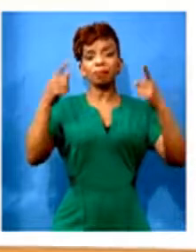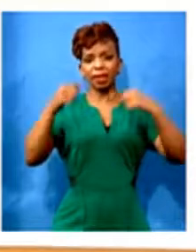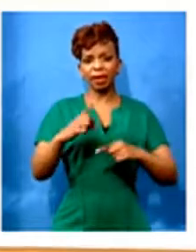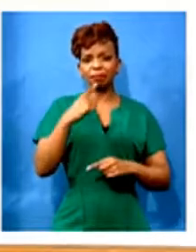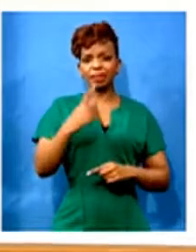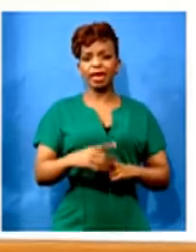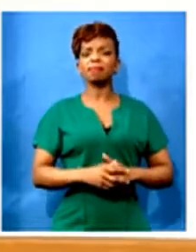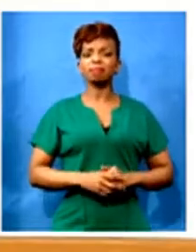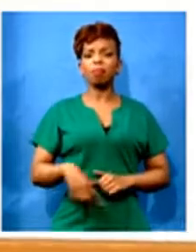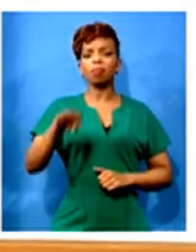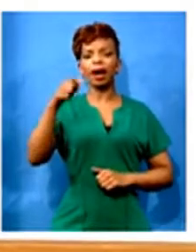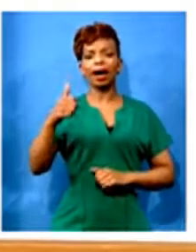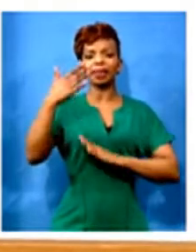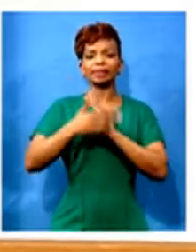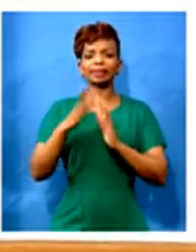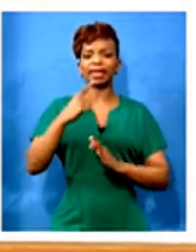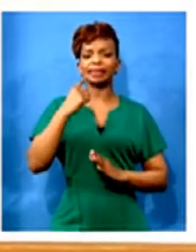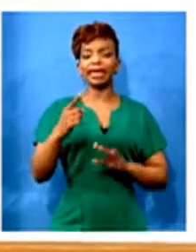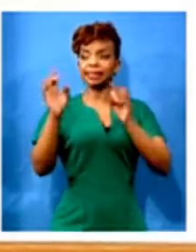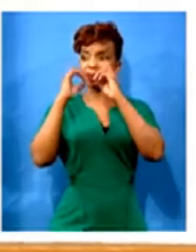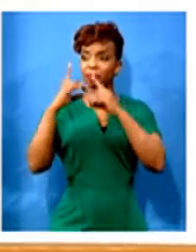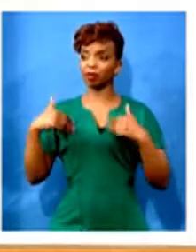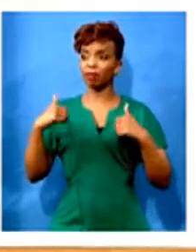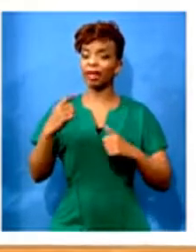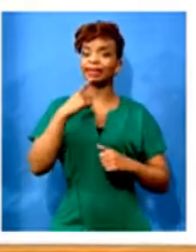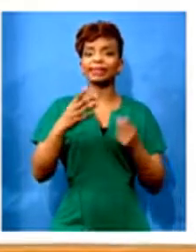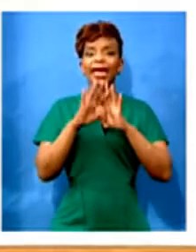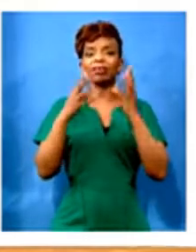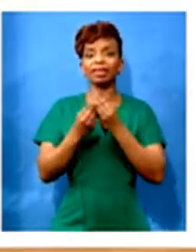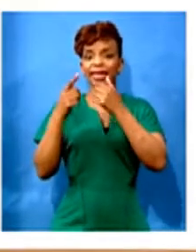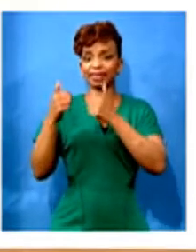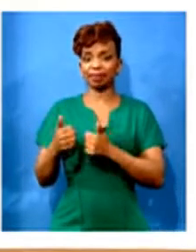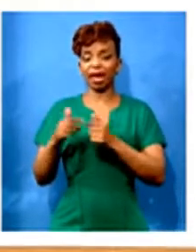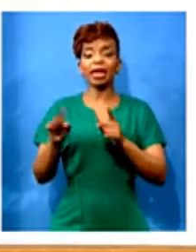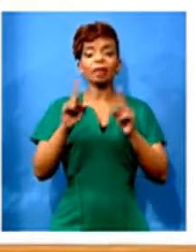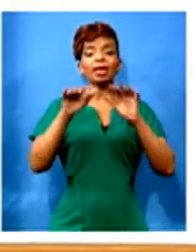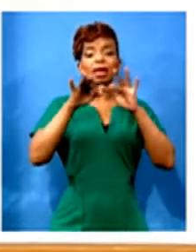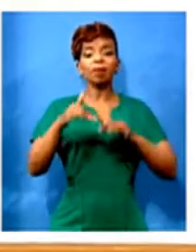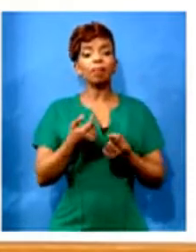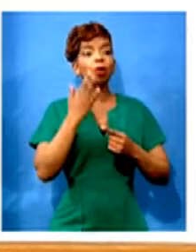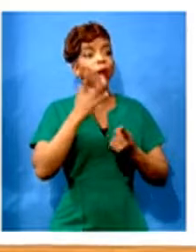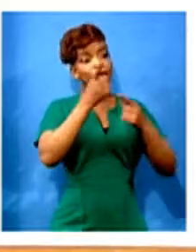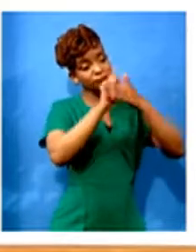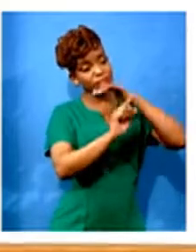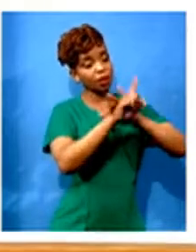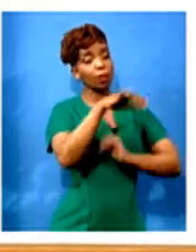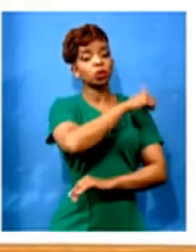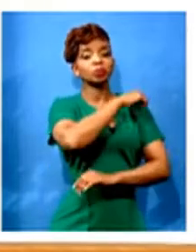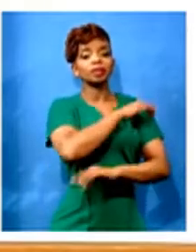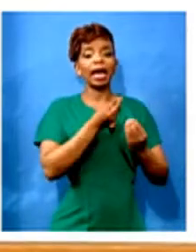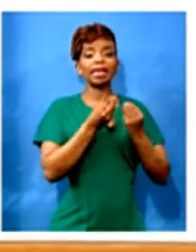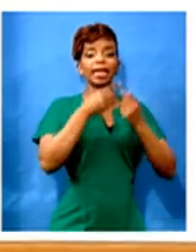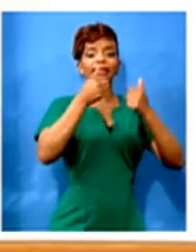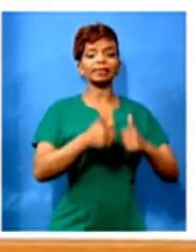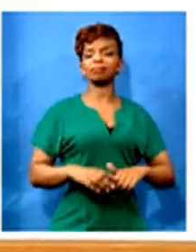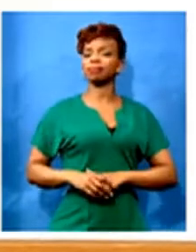are fine, but the public who have to go to the hospitals are saying things are not fine. There aren't enough oxygen tanks, there aren't enough ventilators,